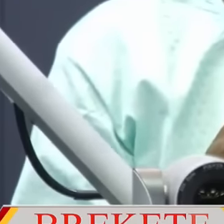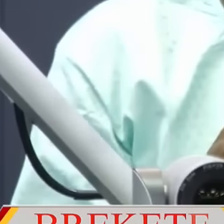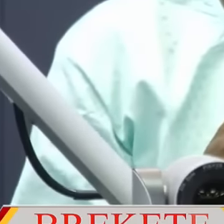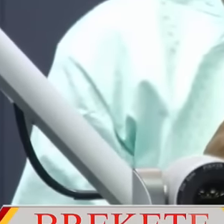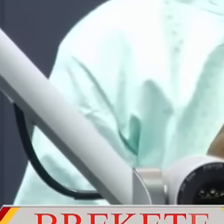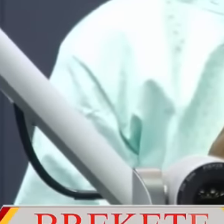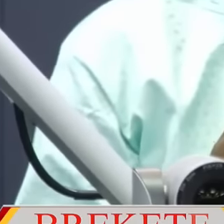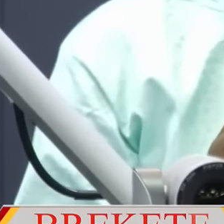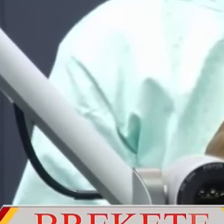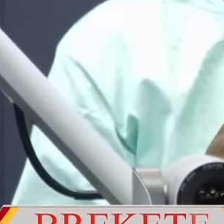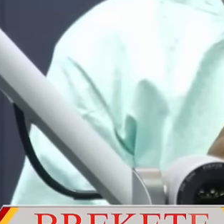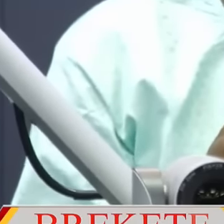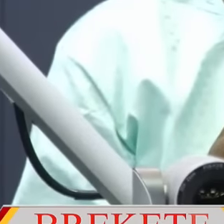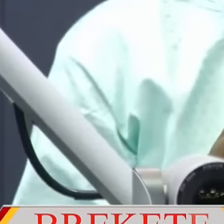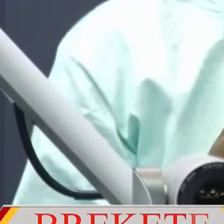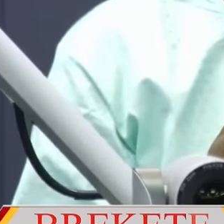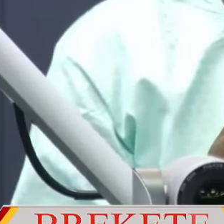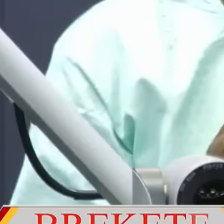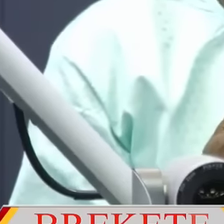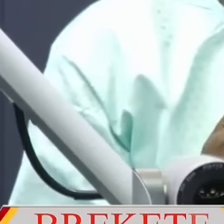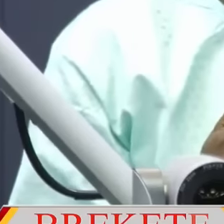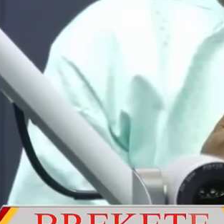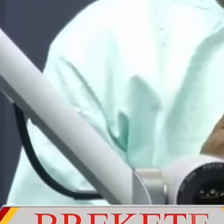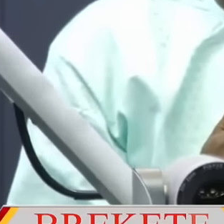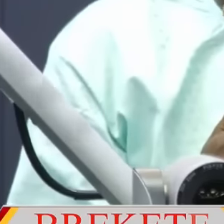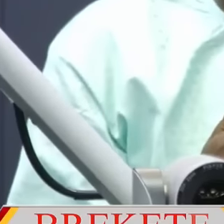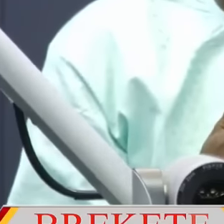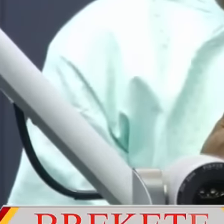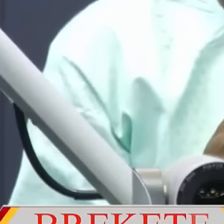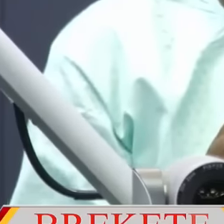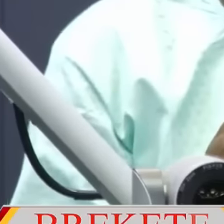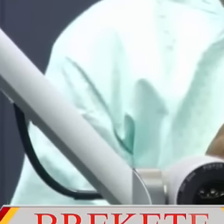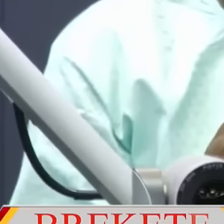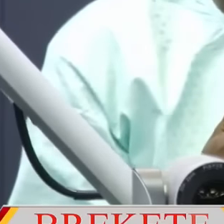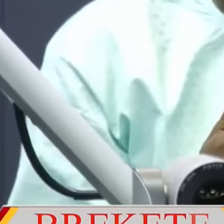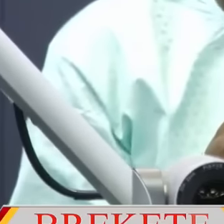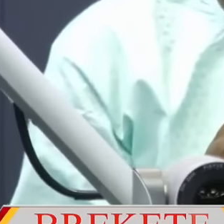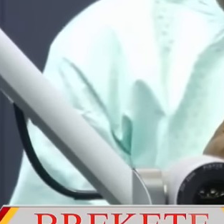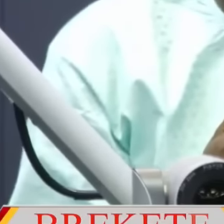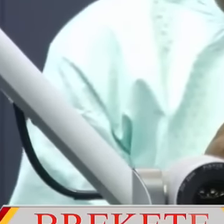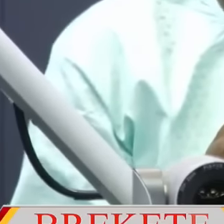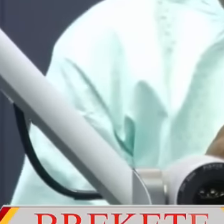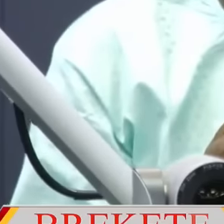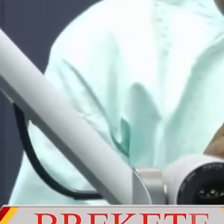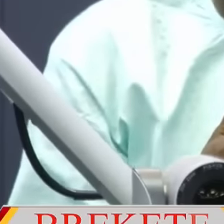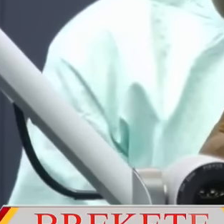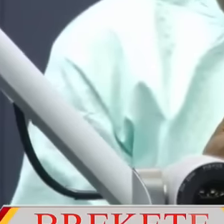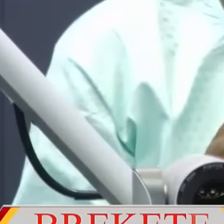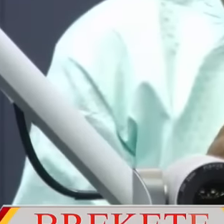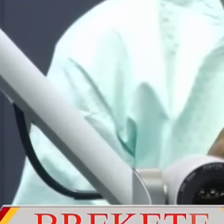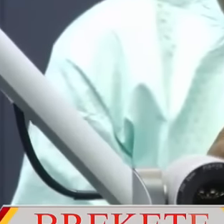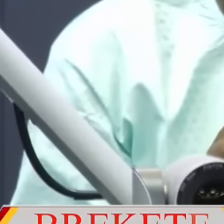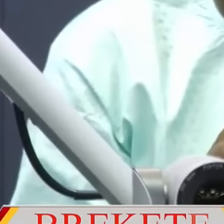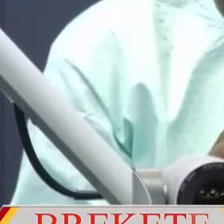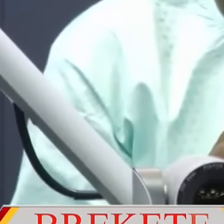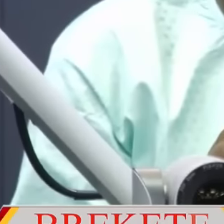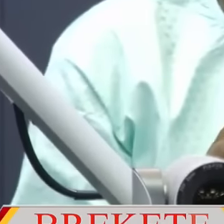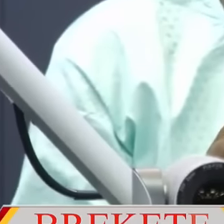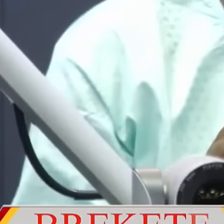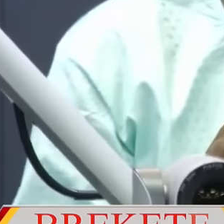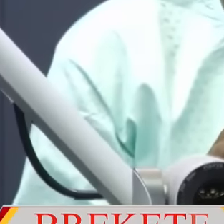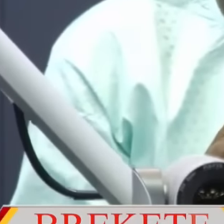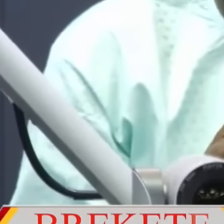ce wai waye yake da shanun nan ne duk in kamar in kai in ka shigo gidan nan kana fita sai ce kai ke da shanun nan ne da